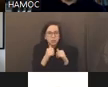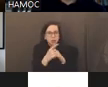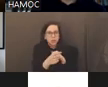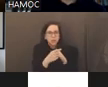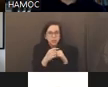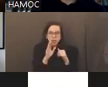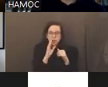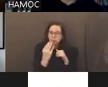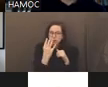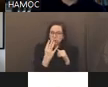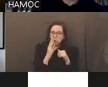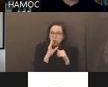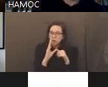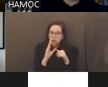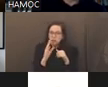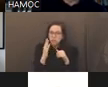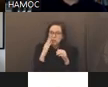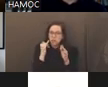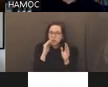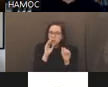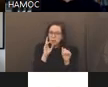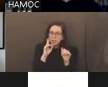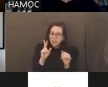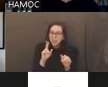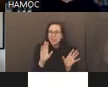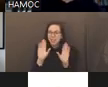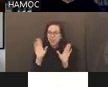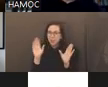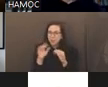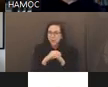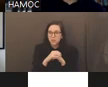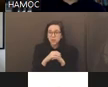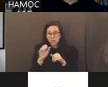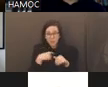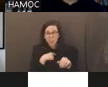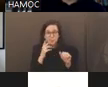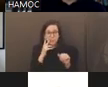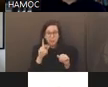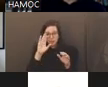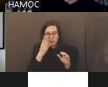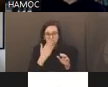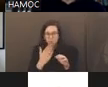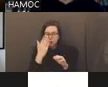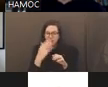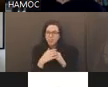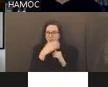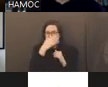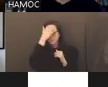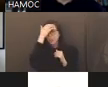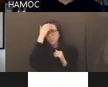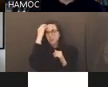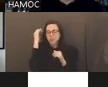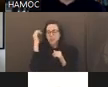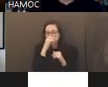I'm gonna put my camera on, but I don't know if you guys are gonna be able to see me or not. Hello, yes, we can see you. Good morning, okay. Hello.